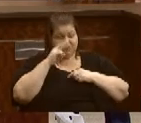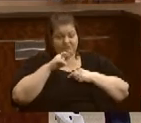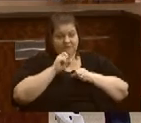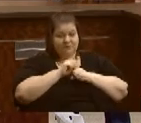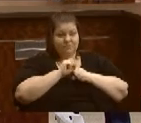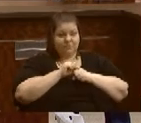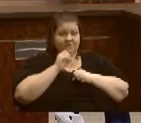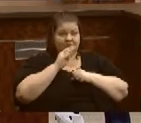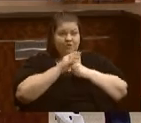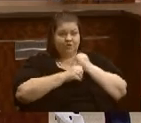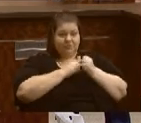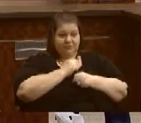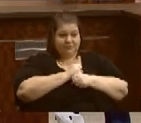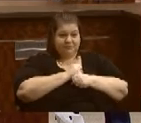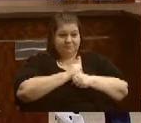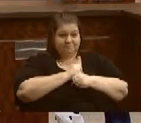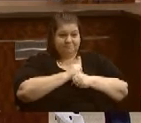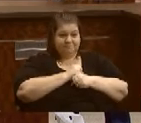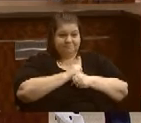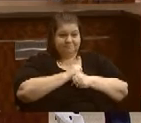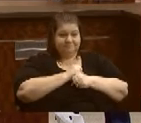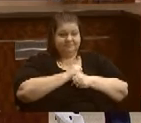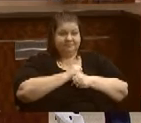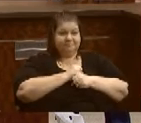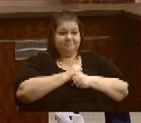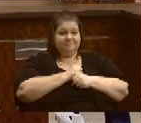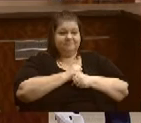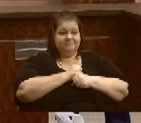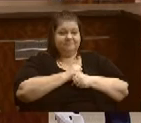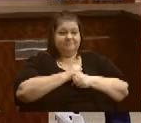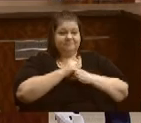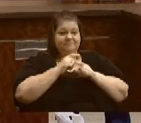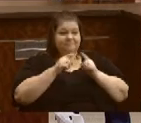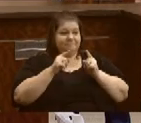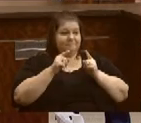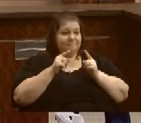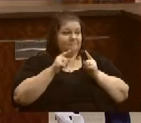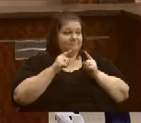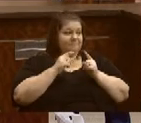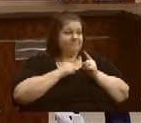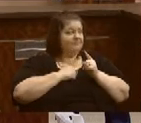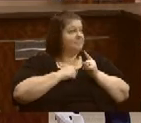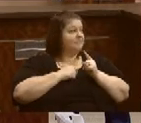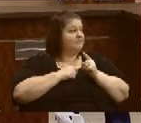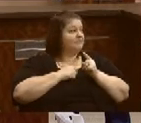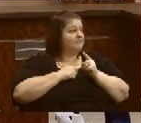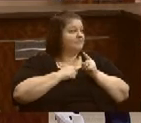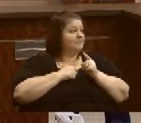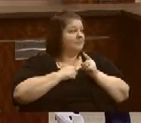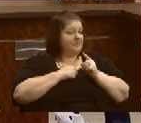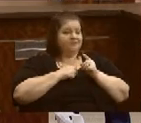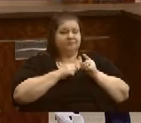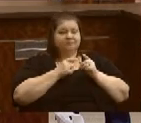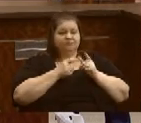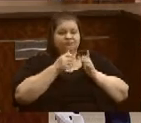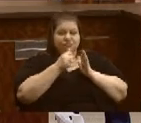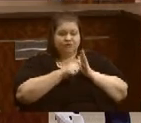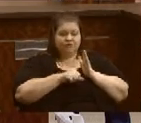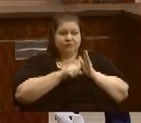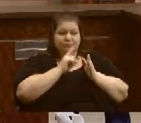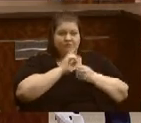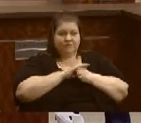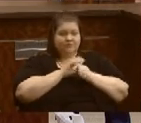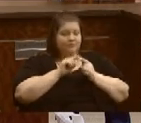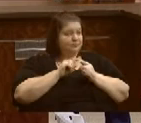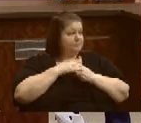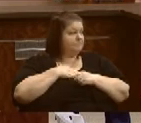as a pediatrician. But I was frustrated because I couldn't solve the surgical problems of my patients in